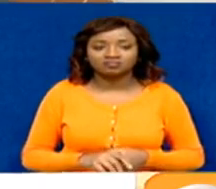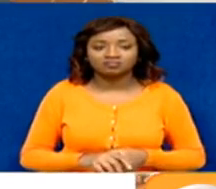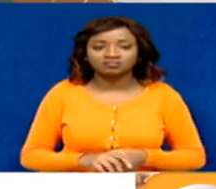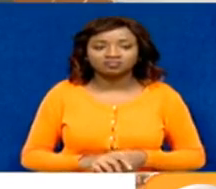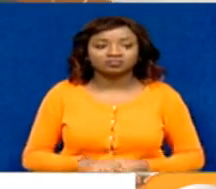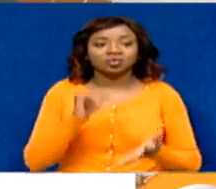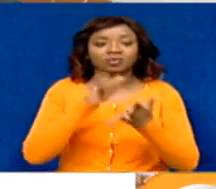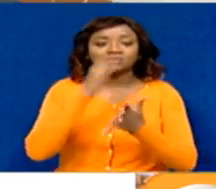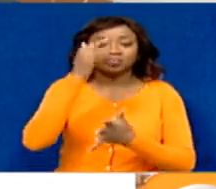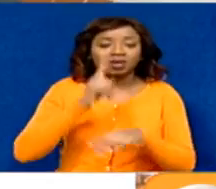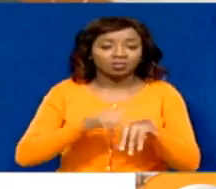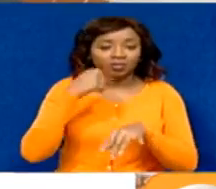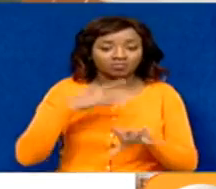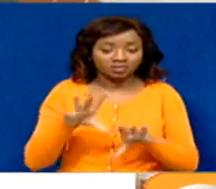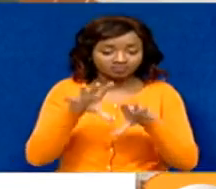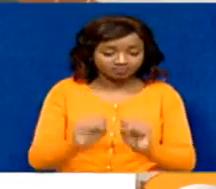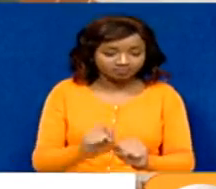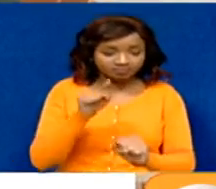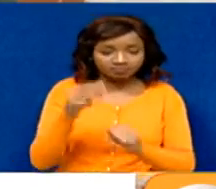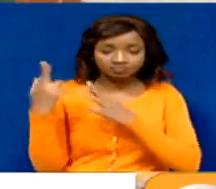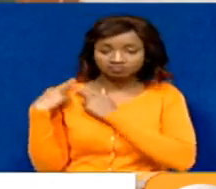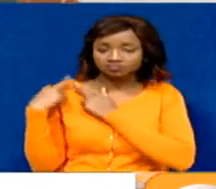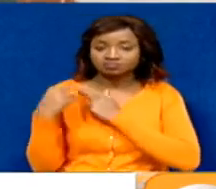And this is why when I assumed the chair of ALMA,